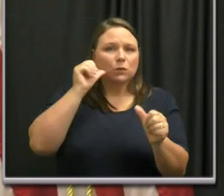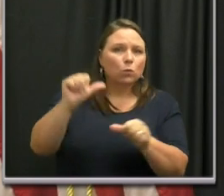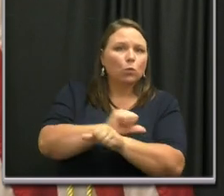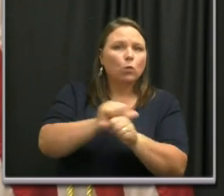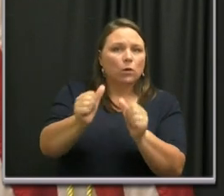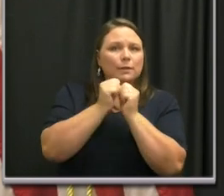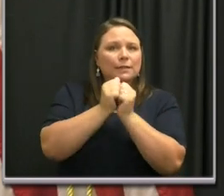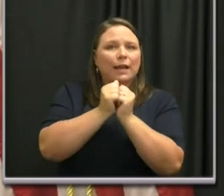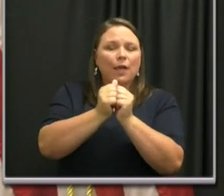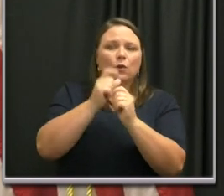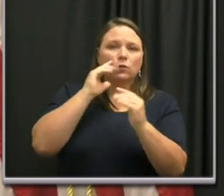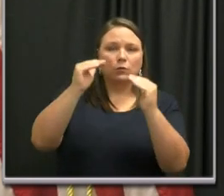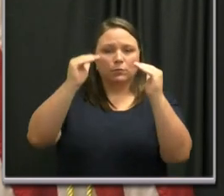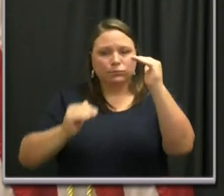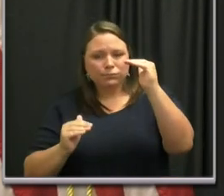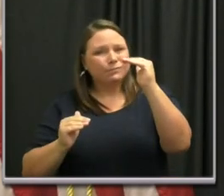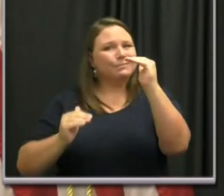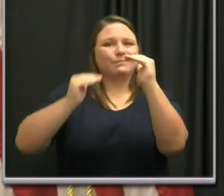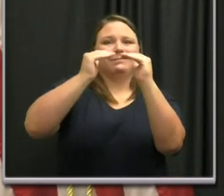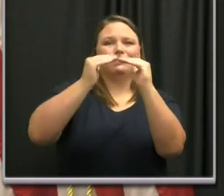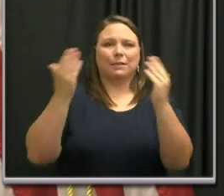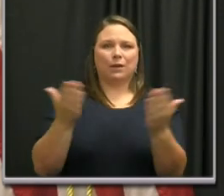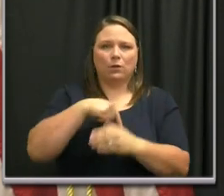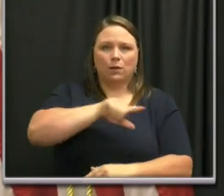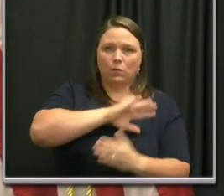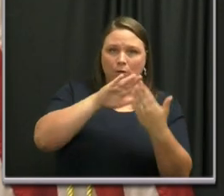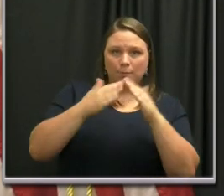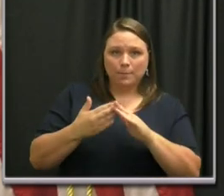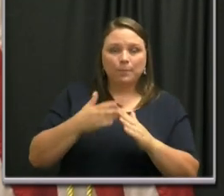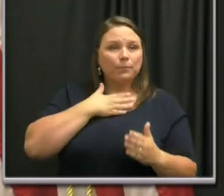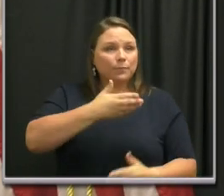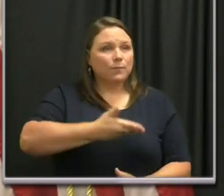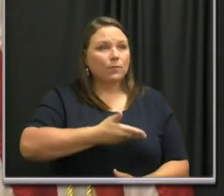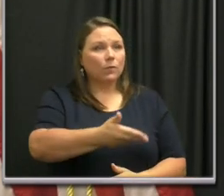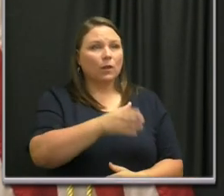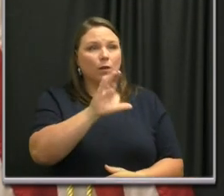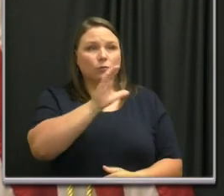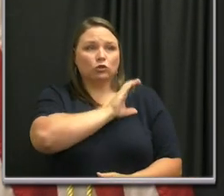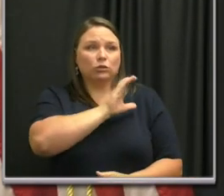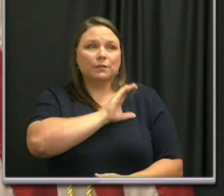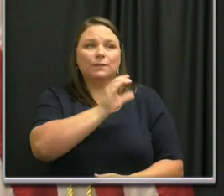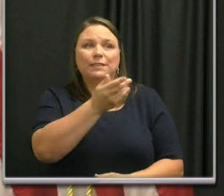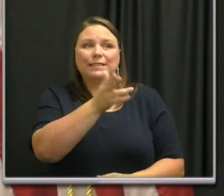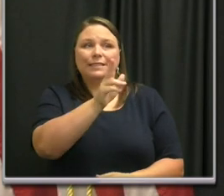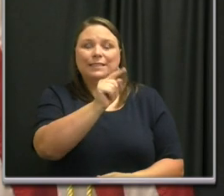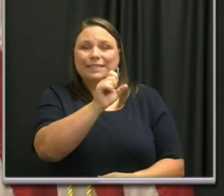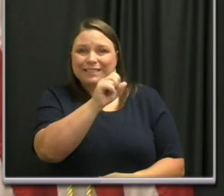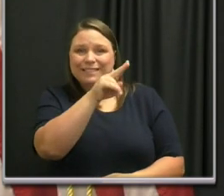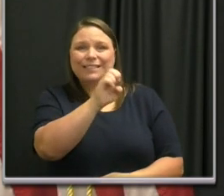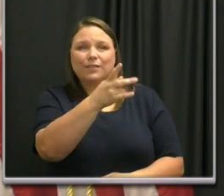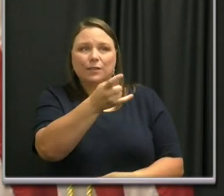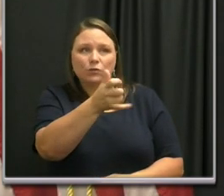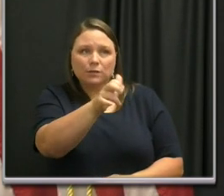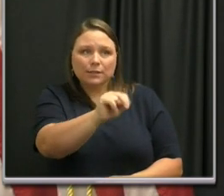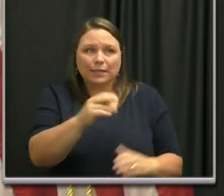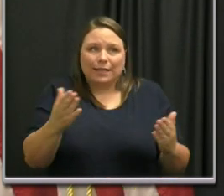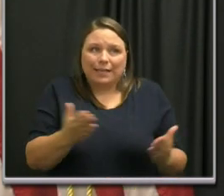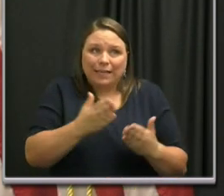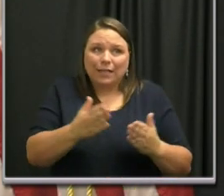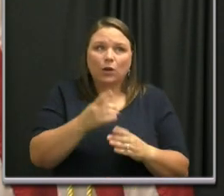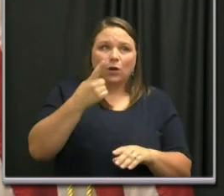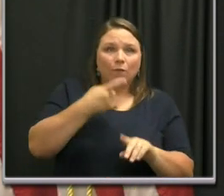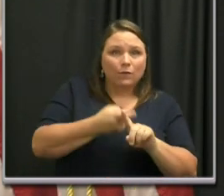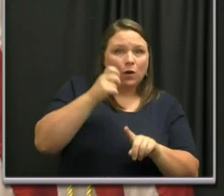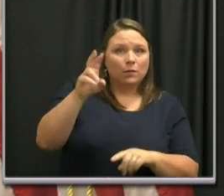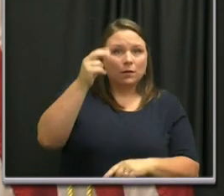address racial injustice in our community. Now, I want to welcome Chief Steve Anderson of the Metro Nashville Police Department, who is with us to discuss the